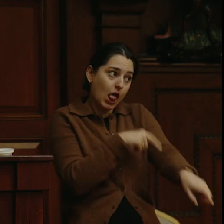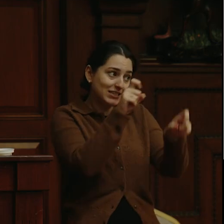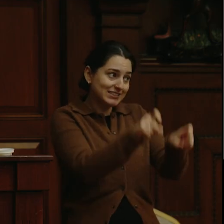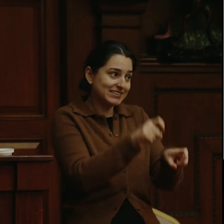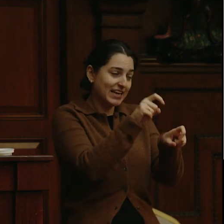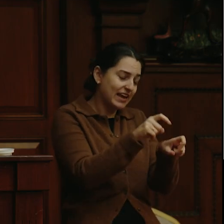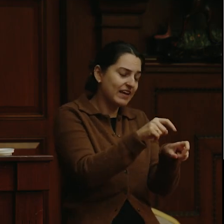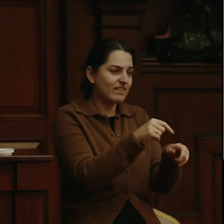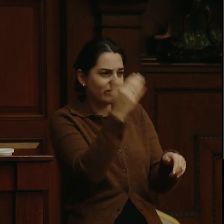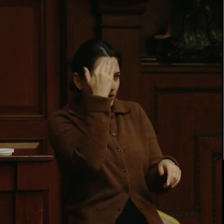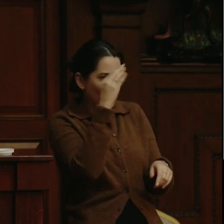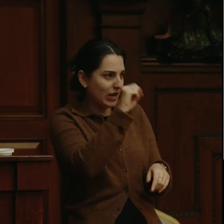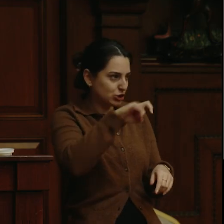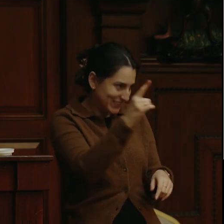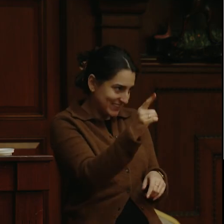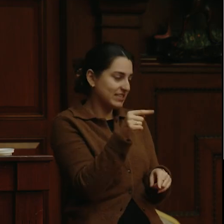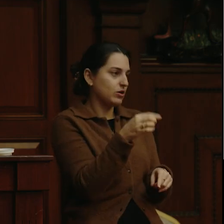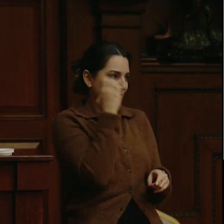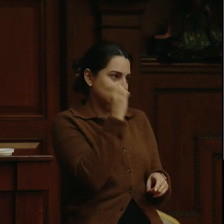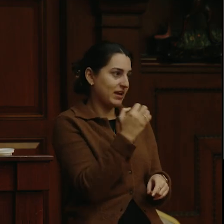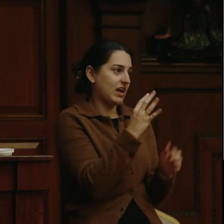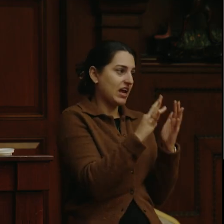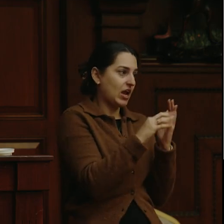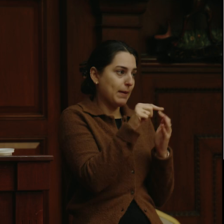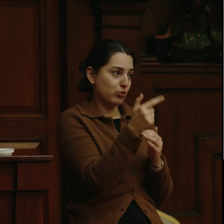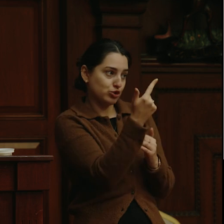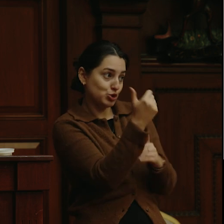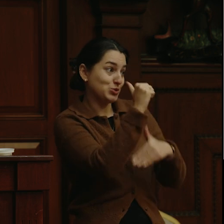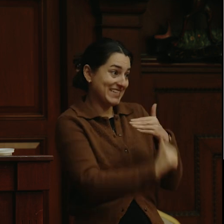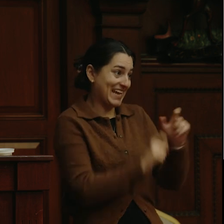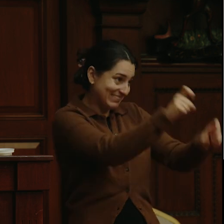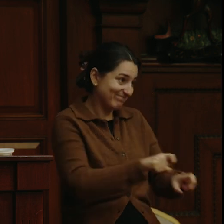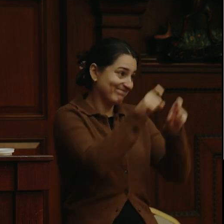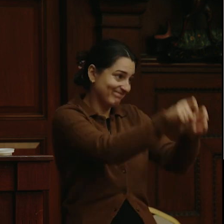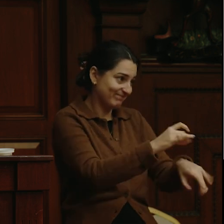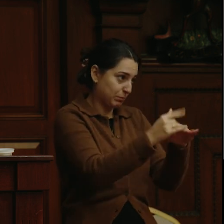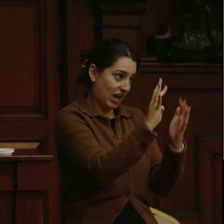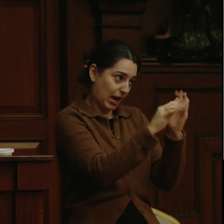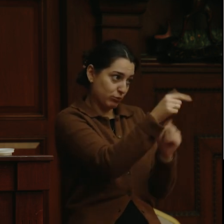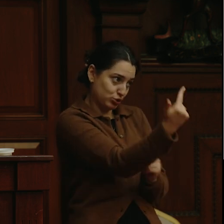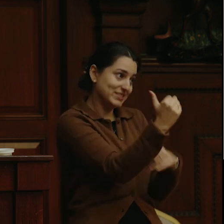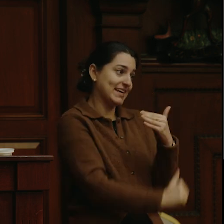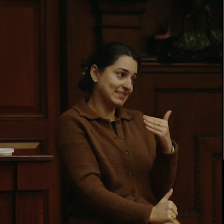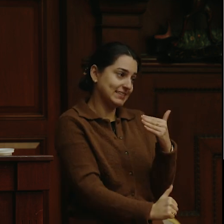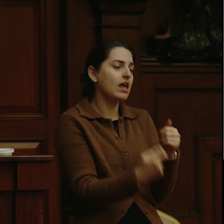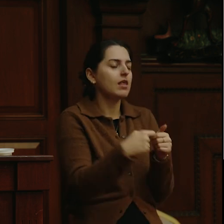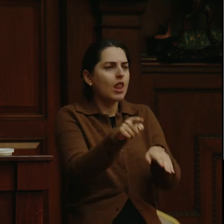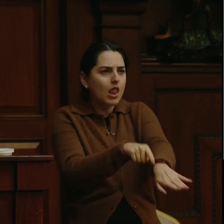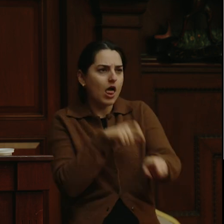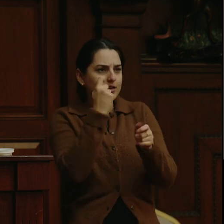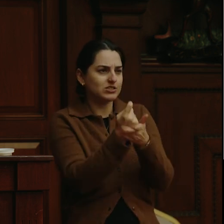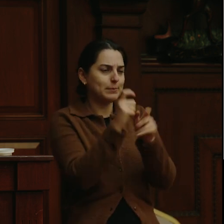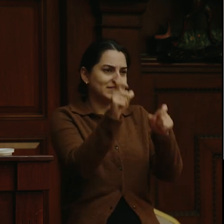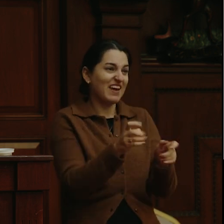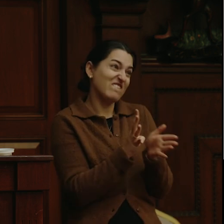admission for conditions like Sjögren's at about 9.2 days on average, and then longer again admissions on